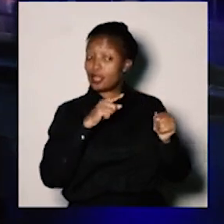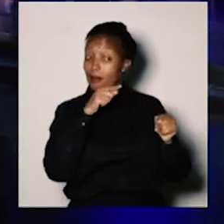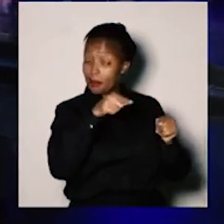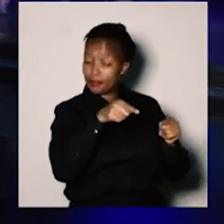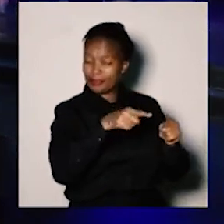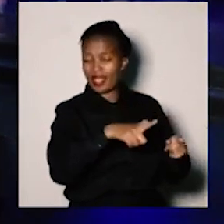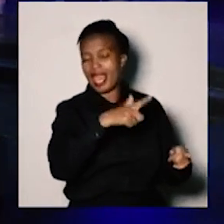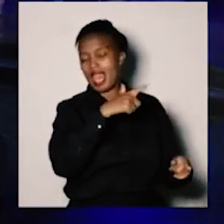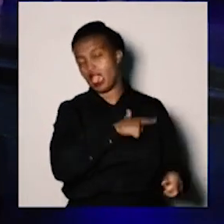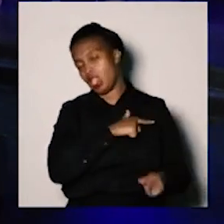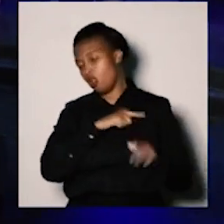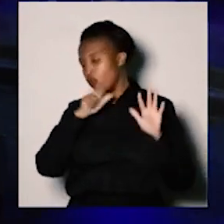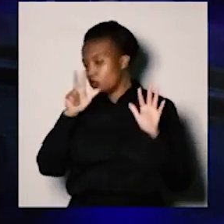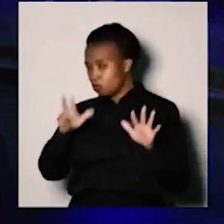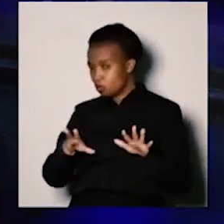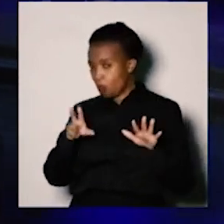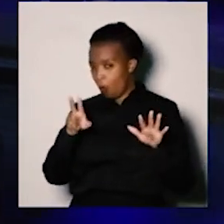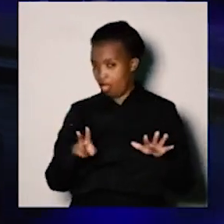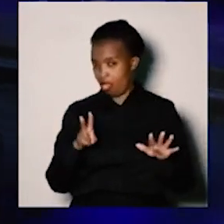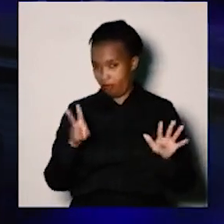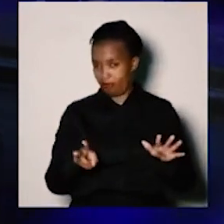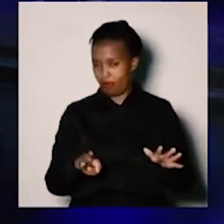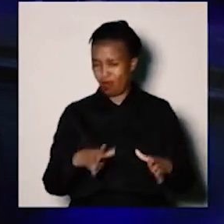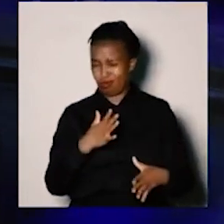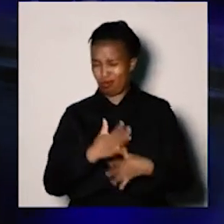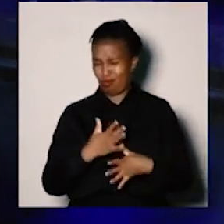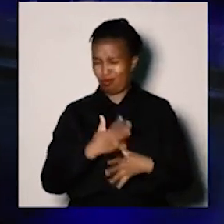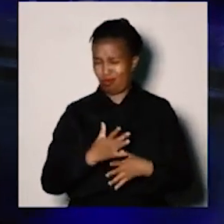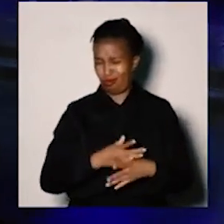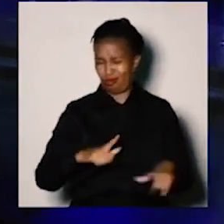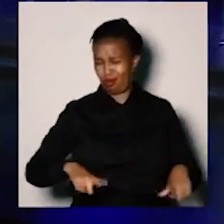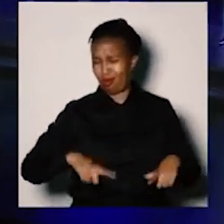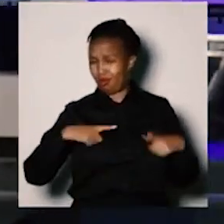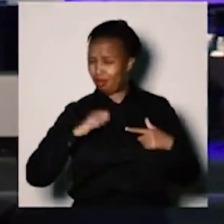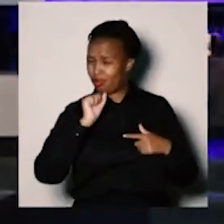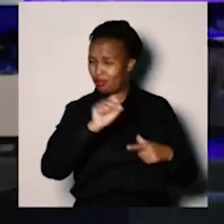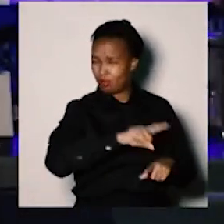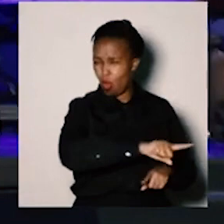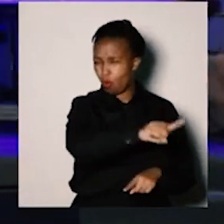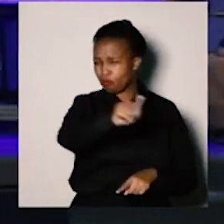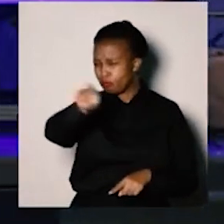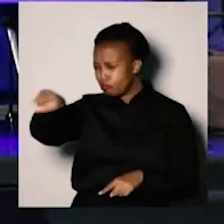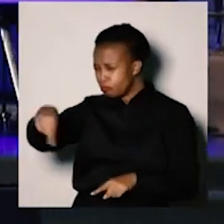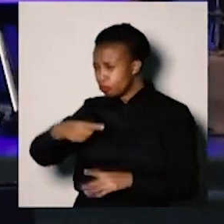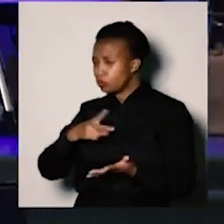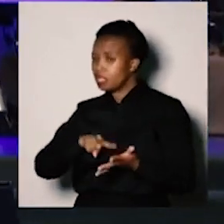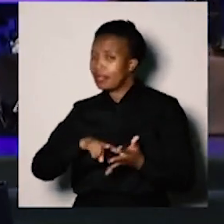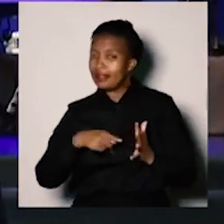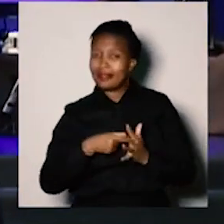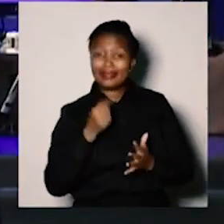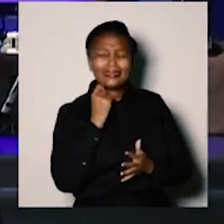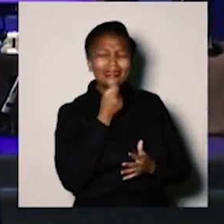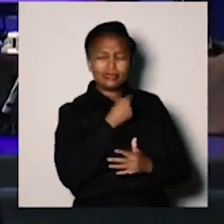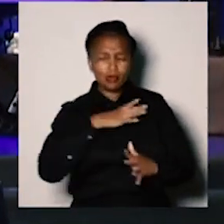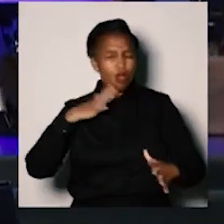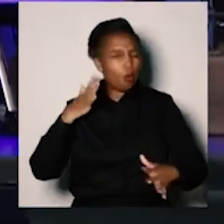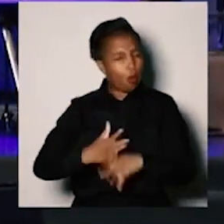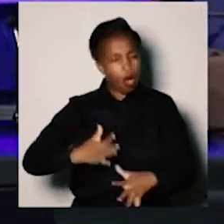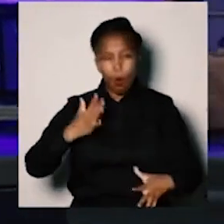talks about this guy who's worked all his life. And he's made a plan to say, I'm going to work